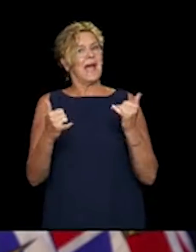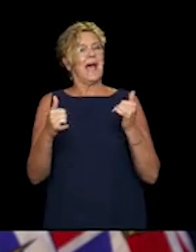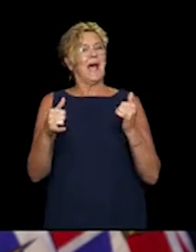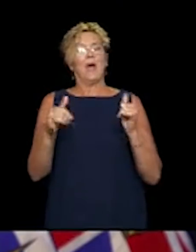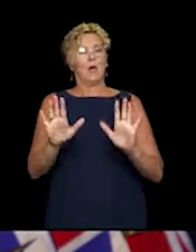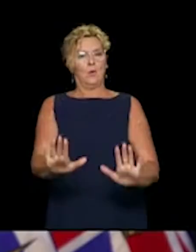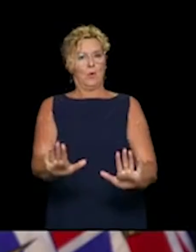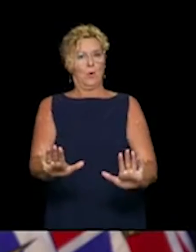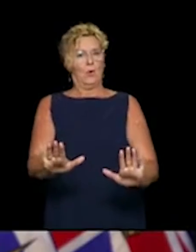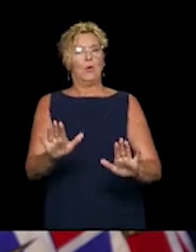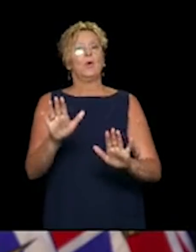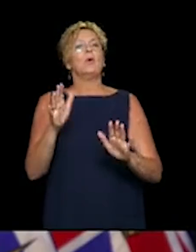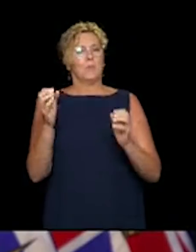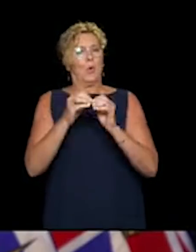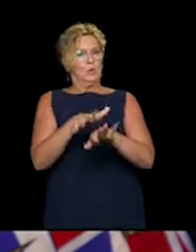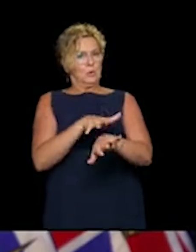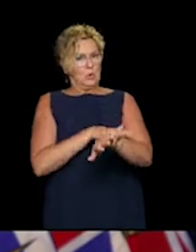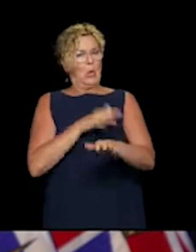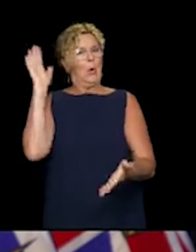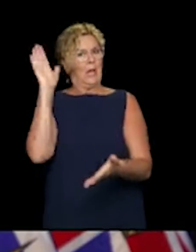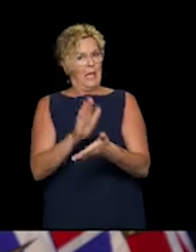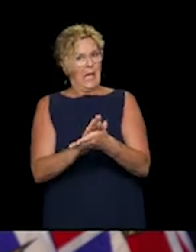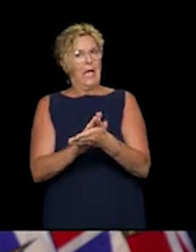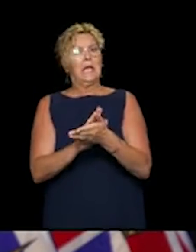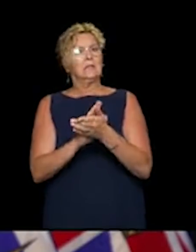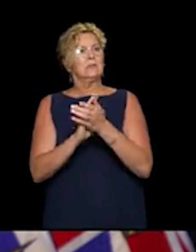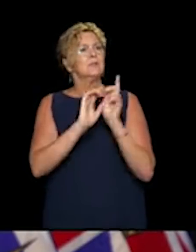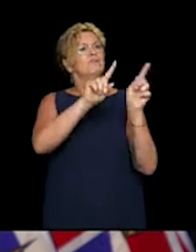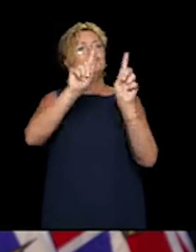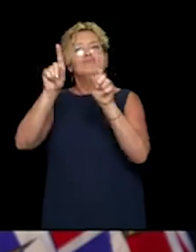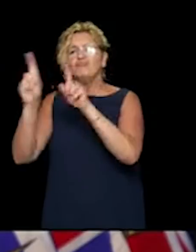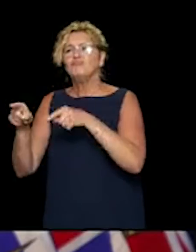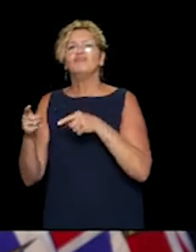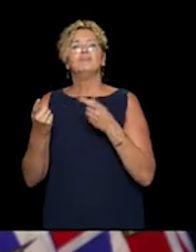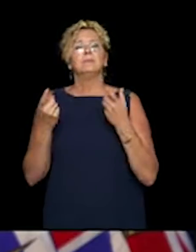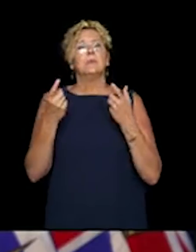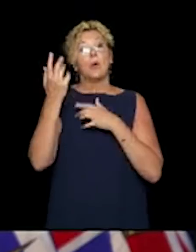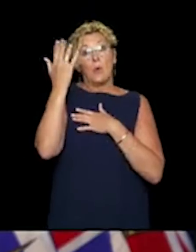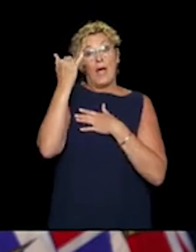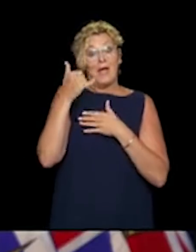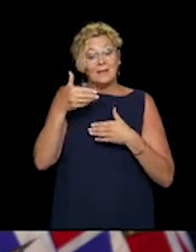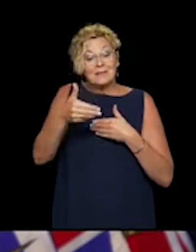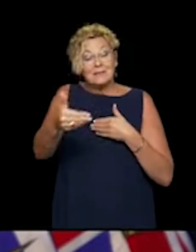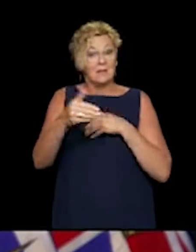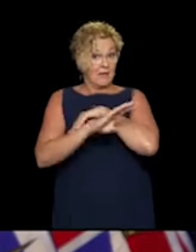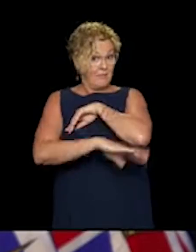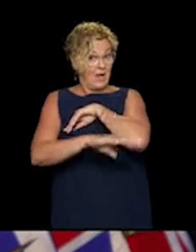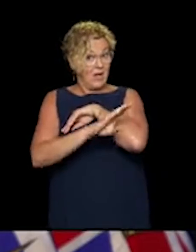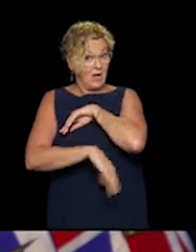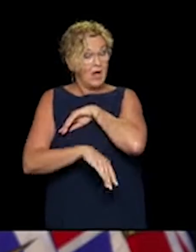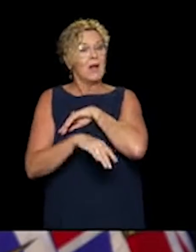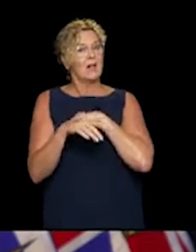and we must prepare for the respiratory season ahead. We've talked many times about the fact that we will